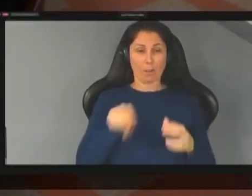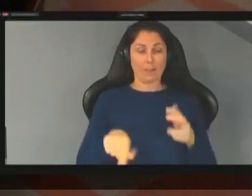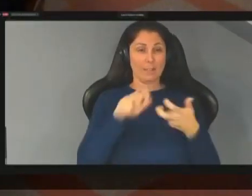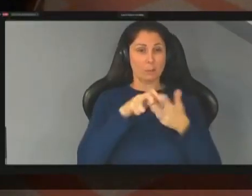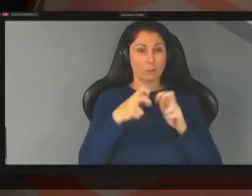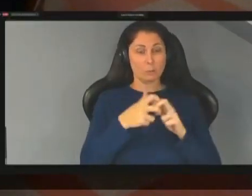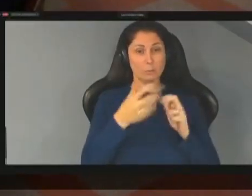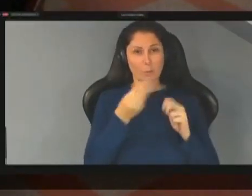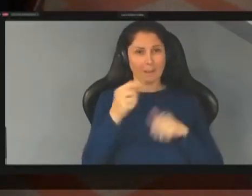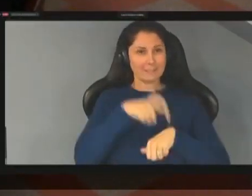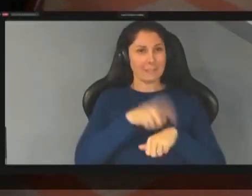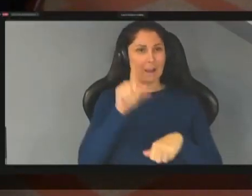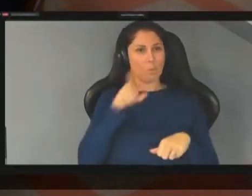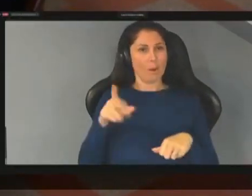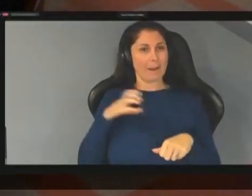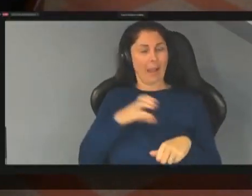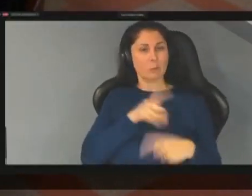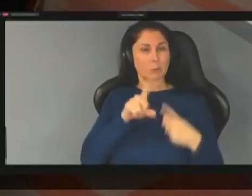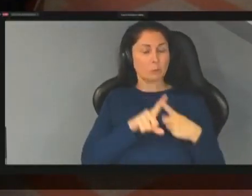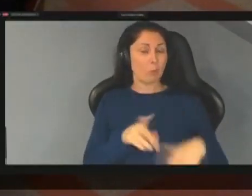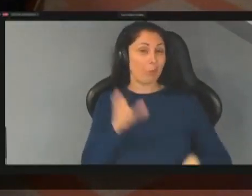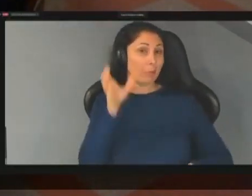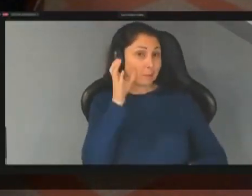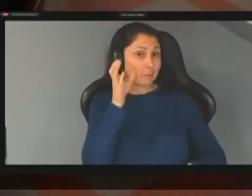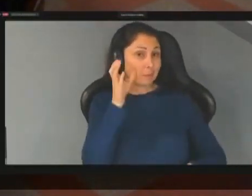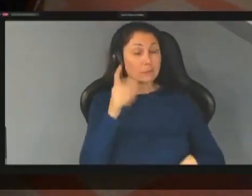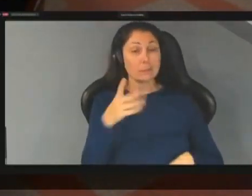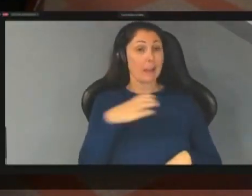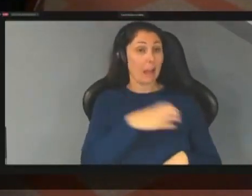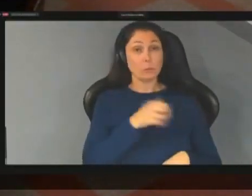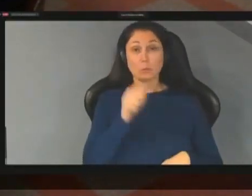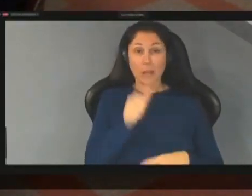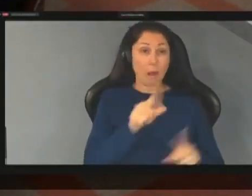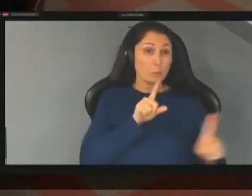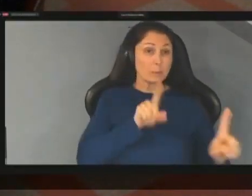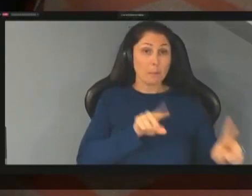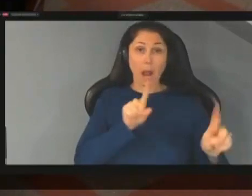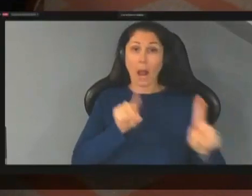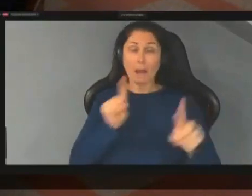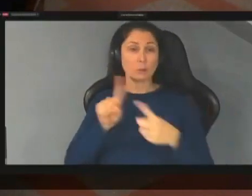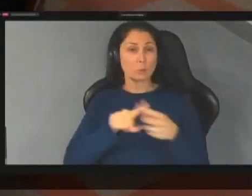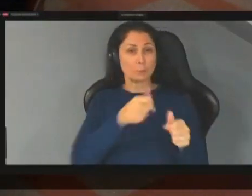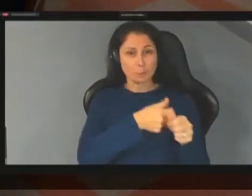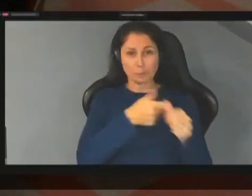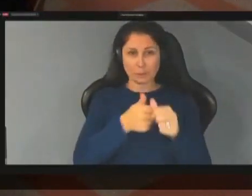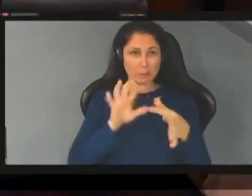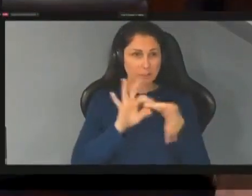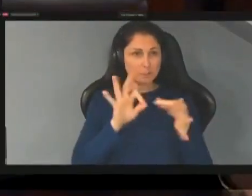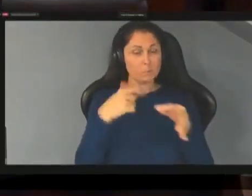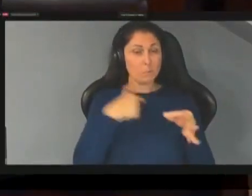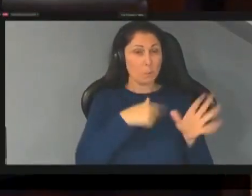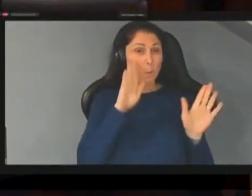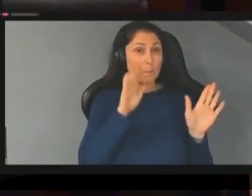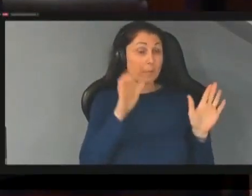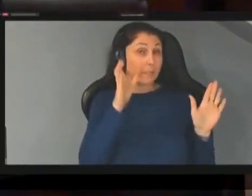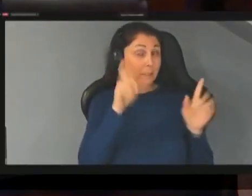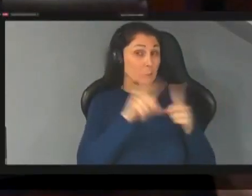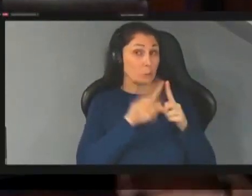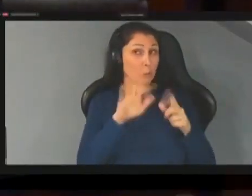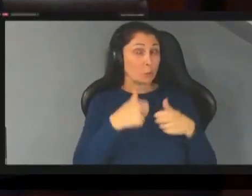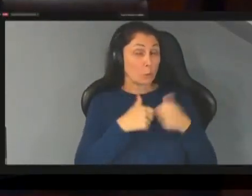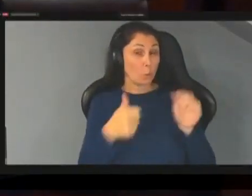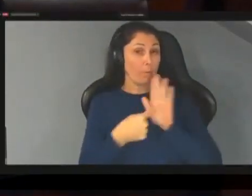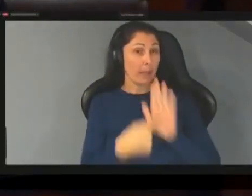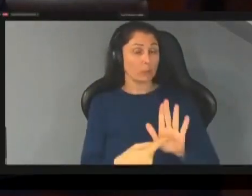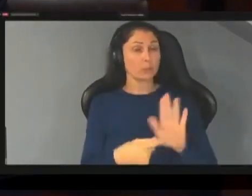time for council to listen. Therefore, council will not be responding to individual comments. We will be listening to your reflections.